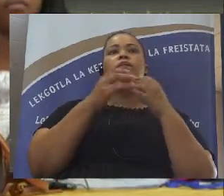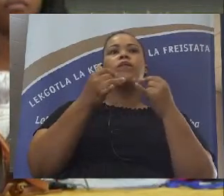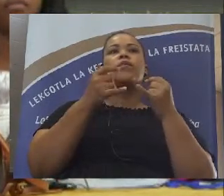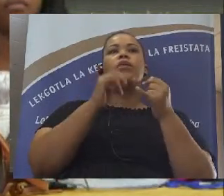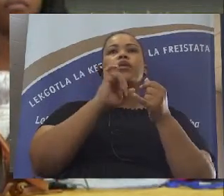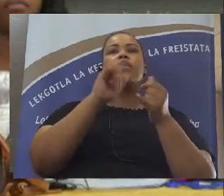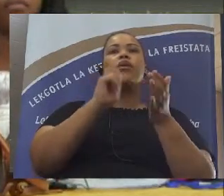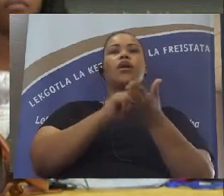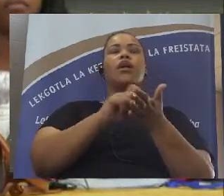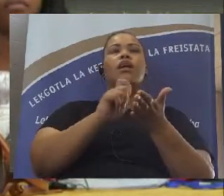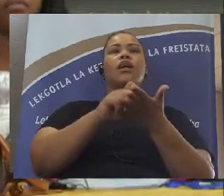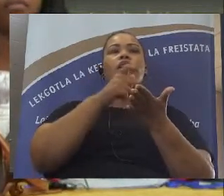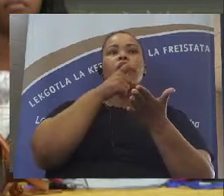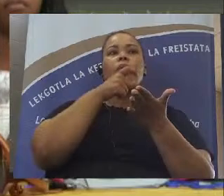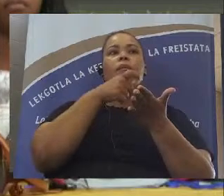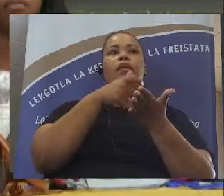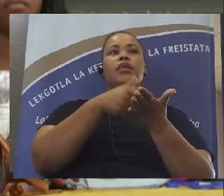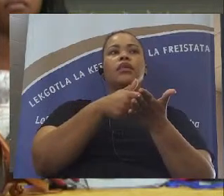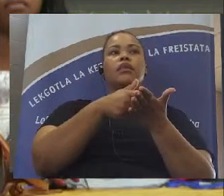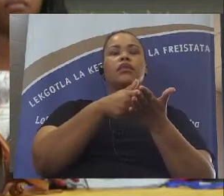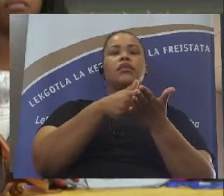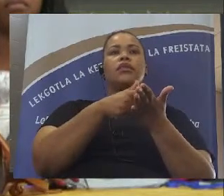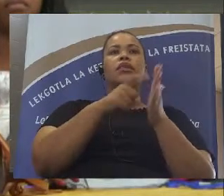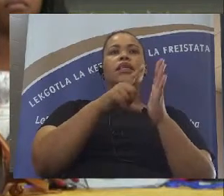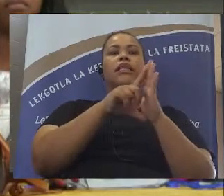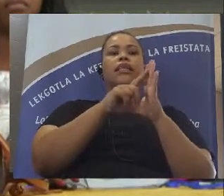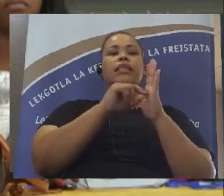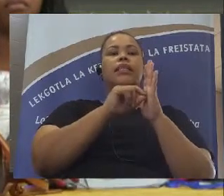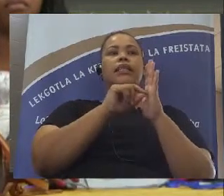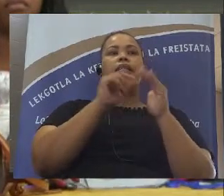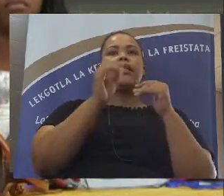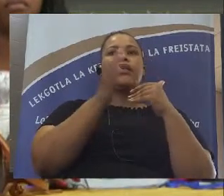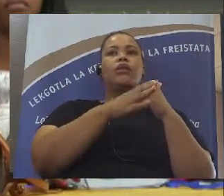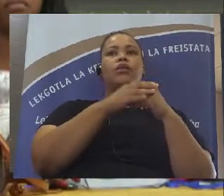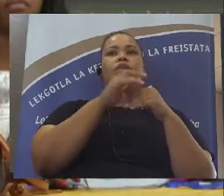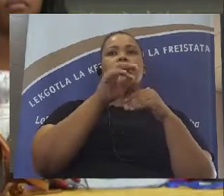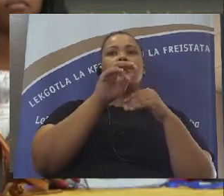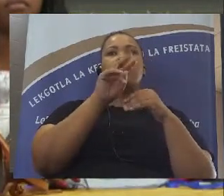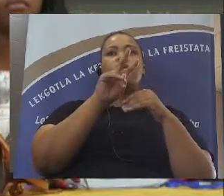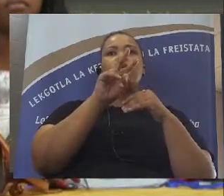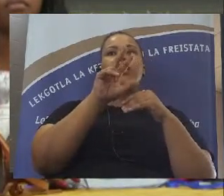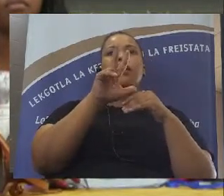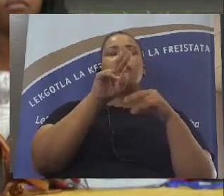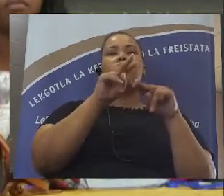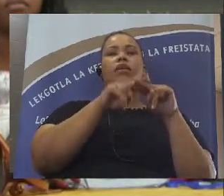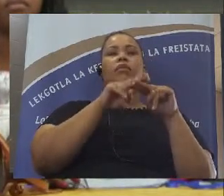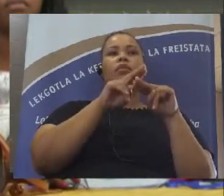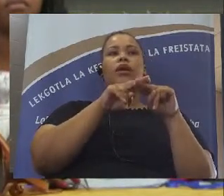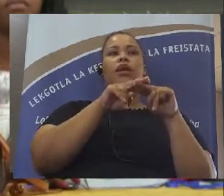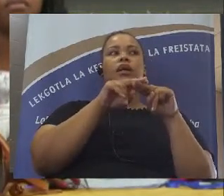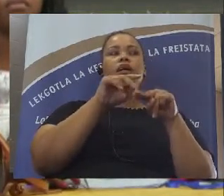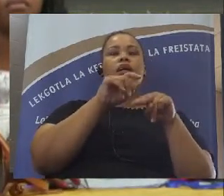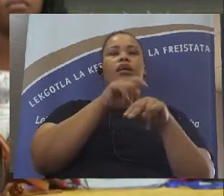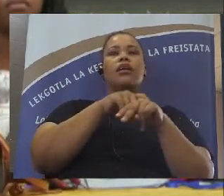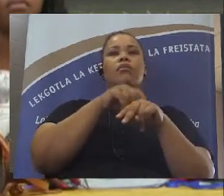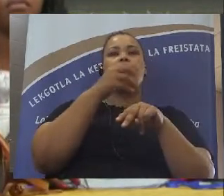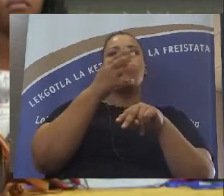romelwe di kwallwa ka di 28 tsa February 2024 ka